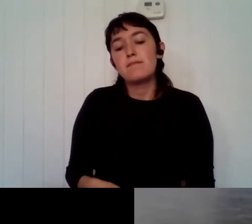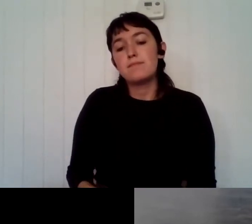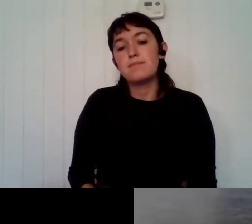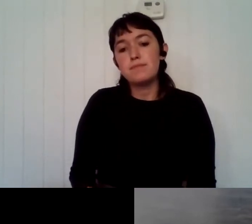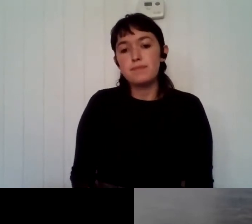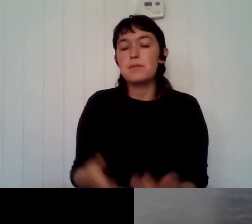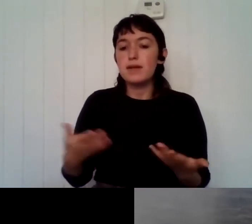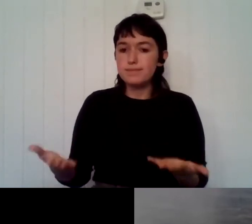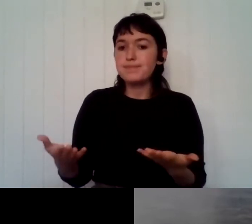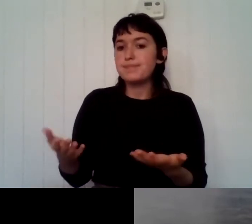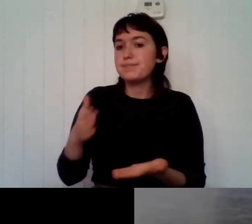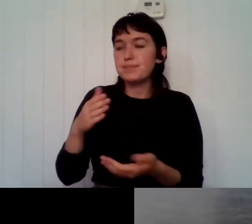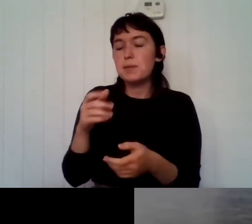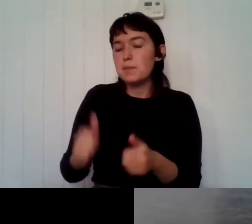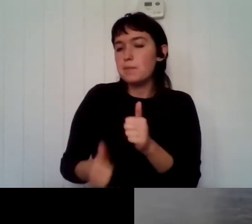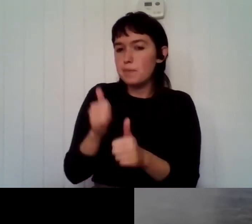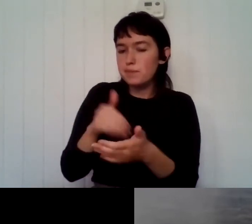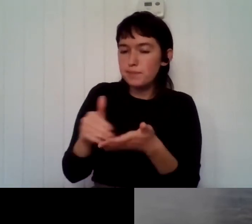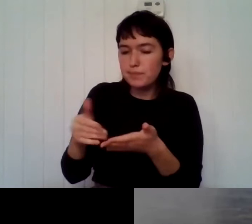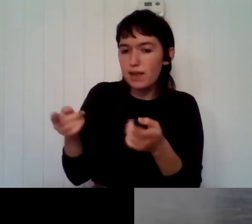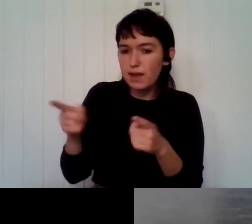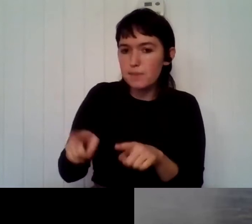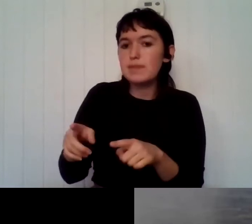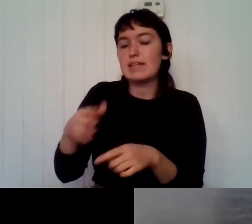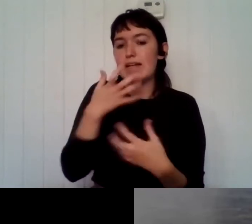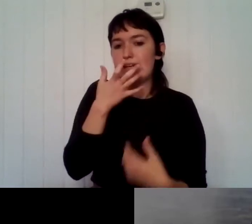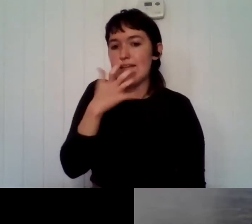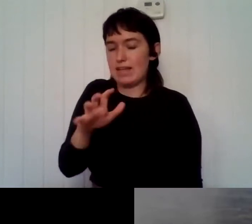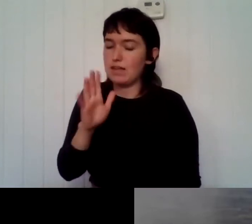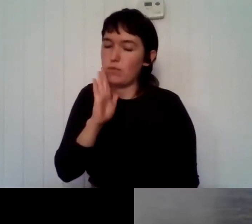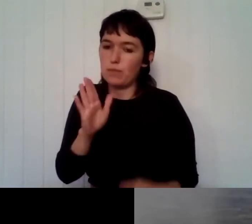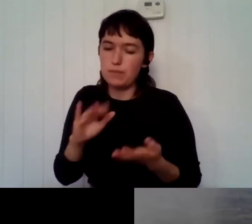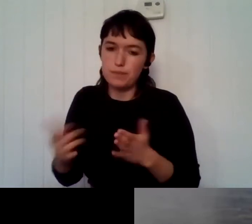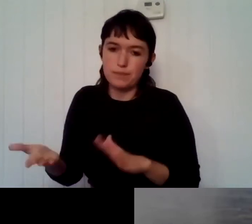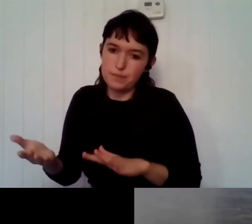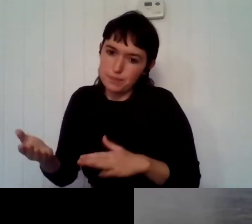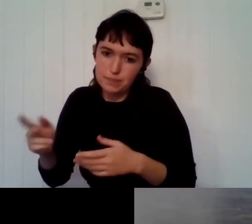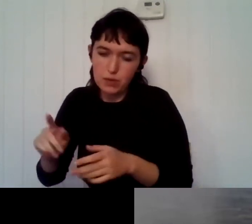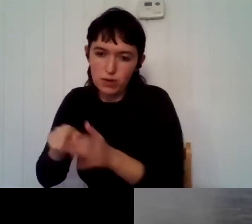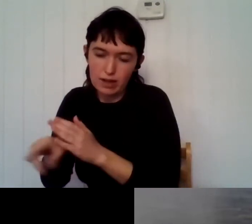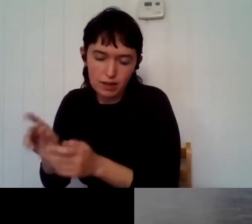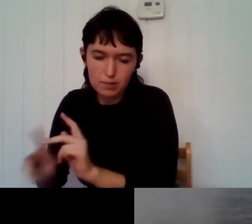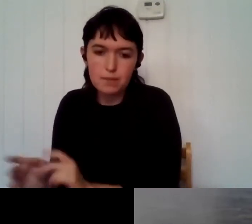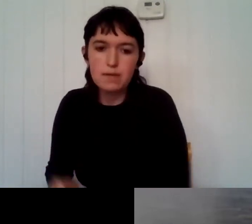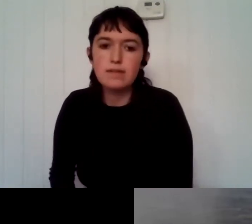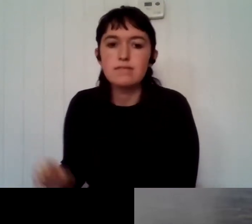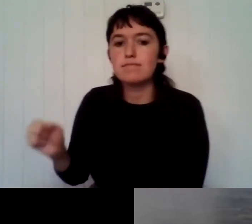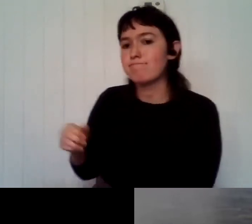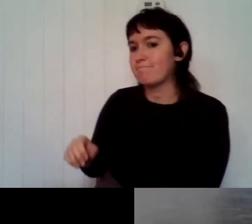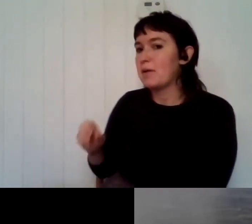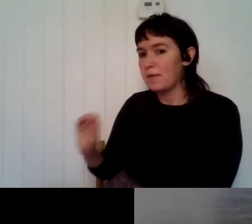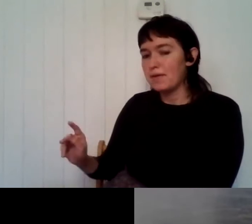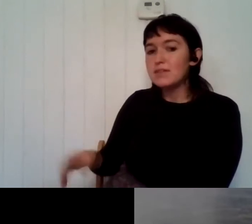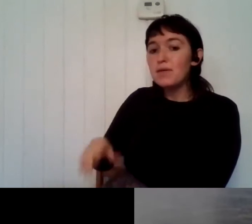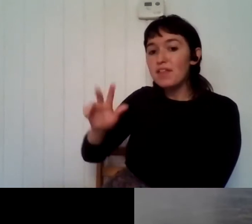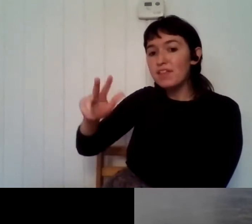the heat. Sounds good. Thank you for that answer. We've got a third grade class that has a bunch of questions.